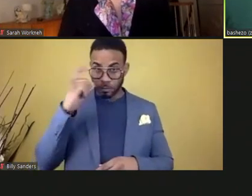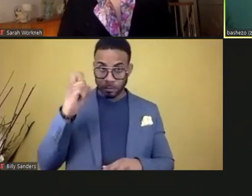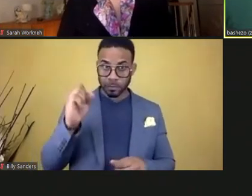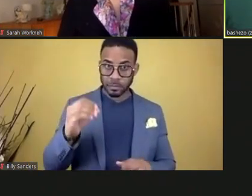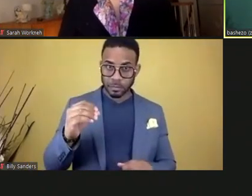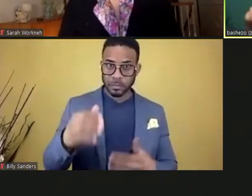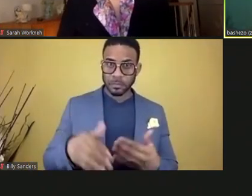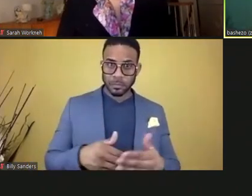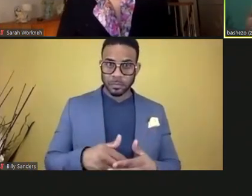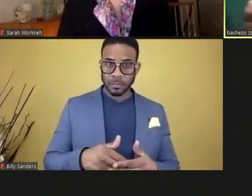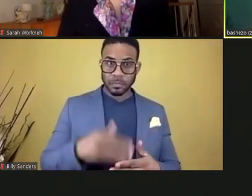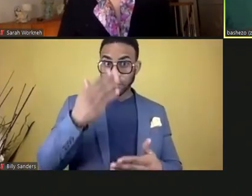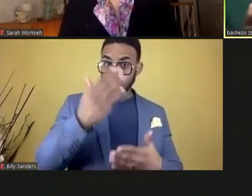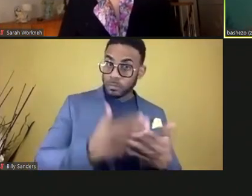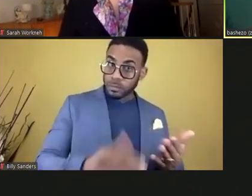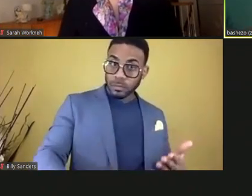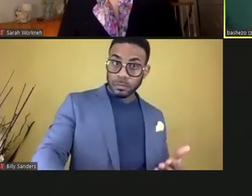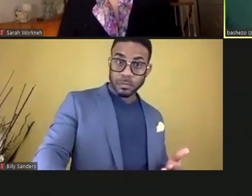that